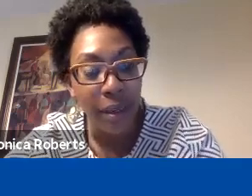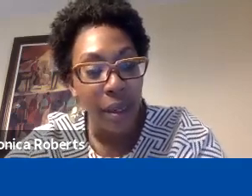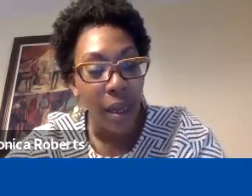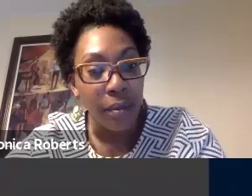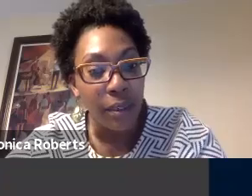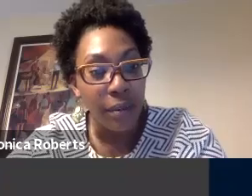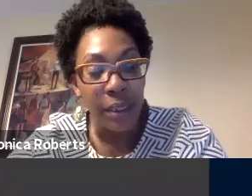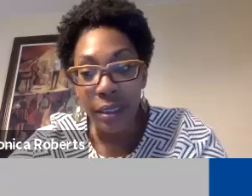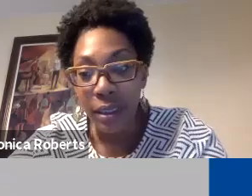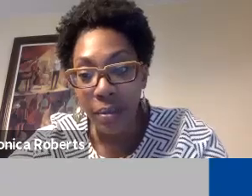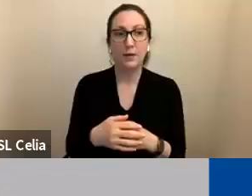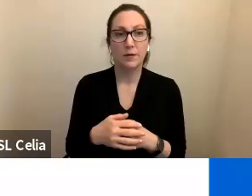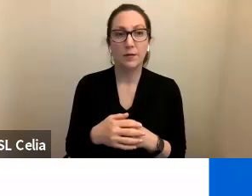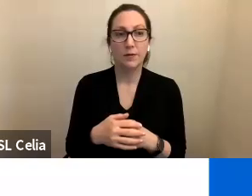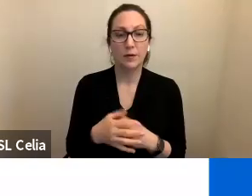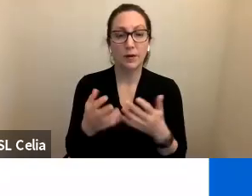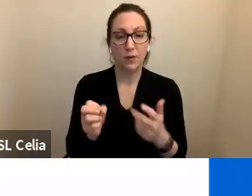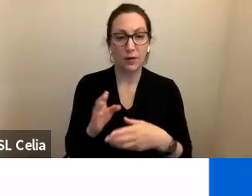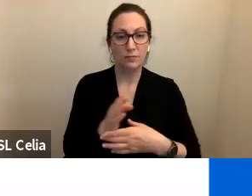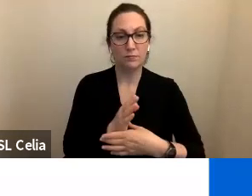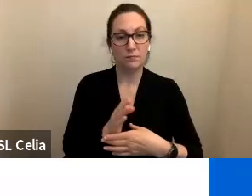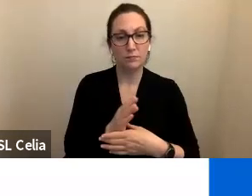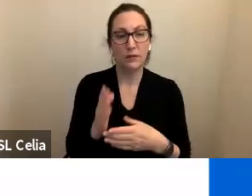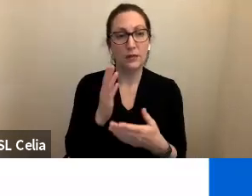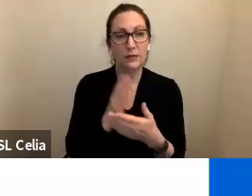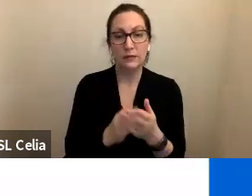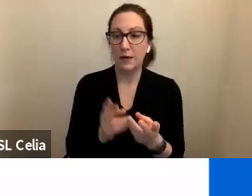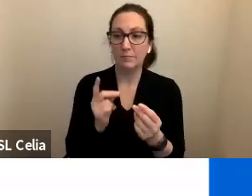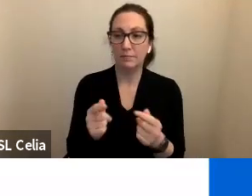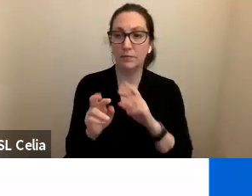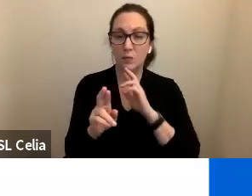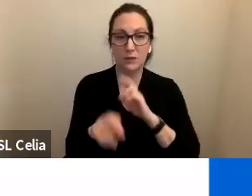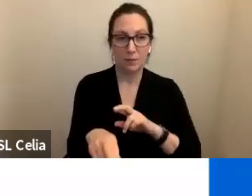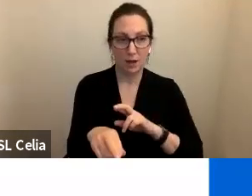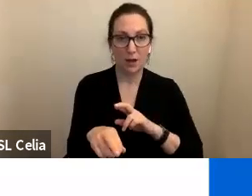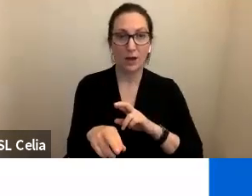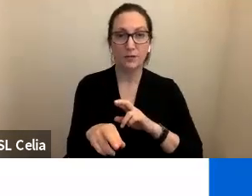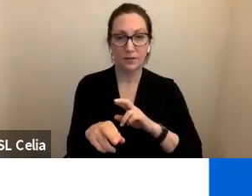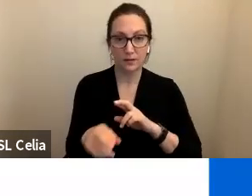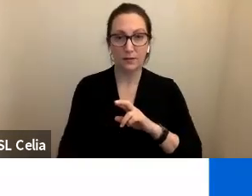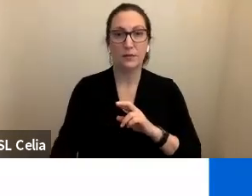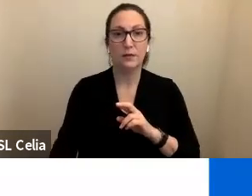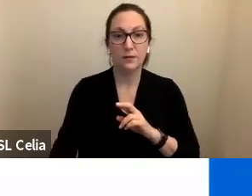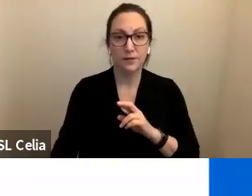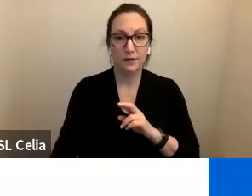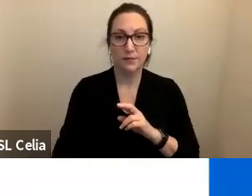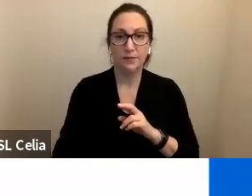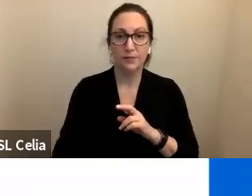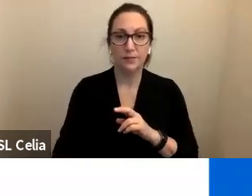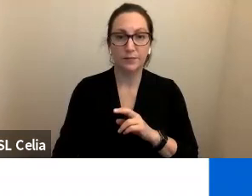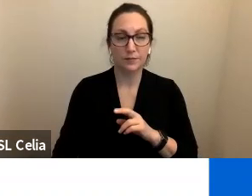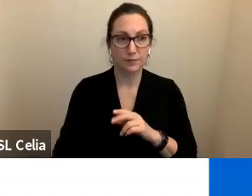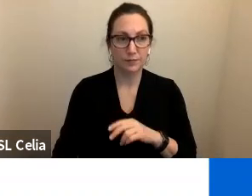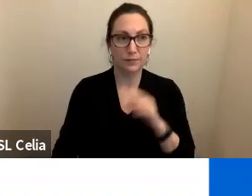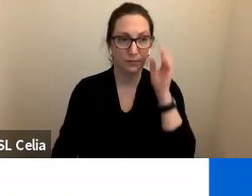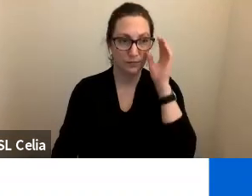by sharing some quick responses to the questions, some of the